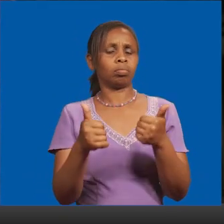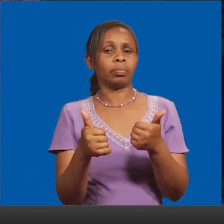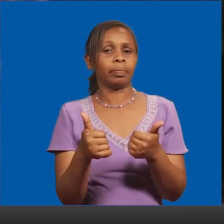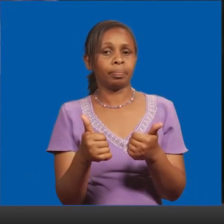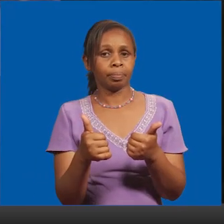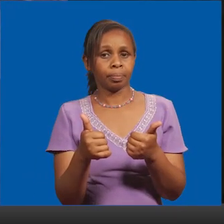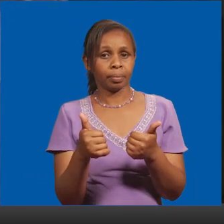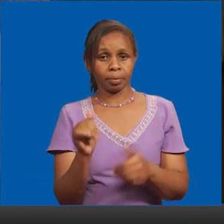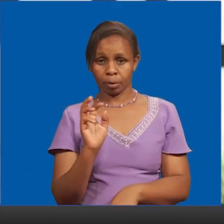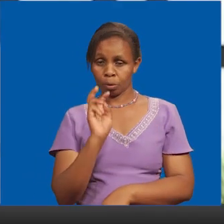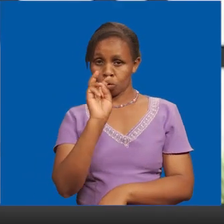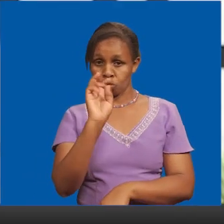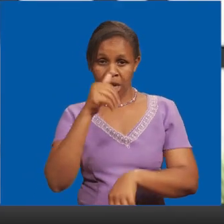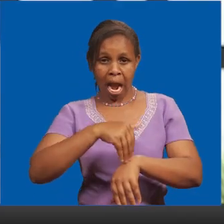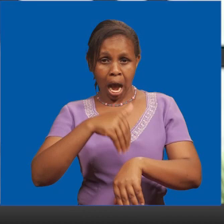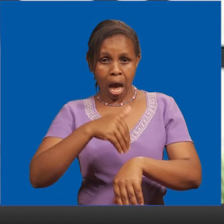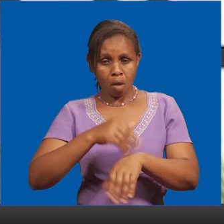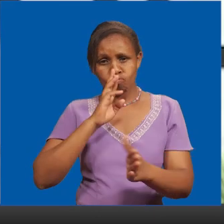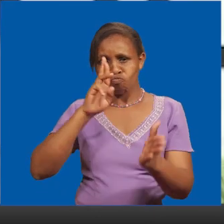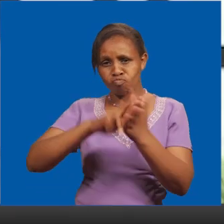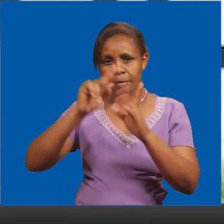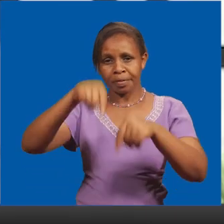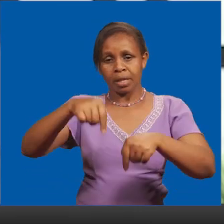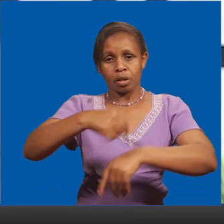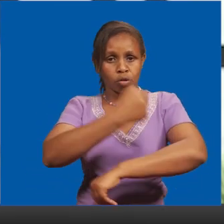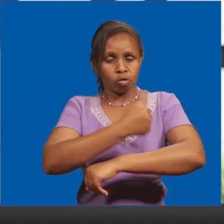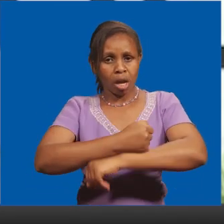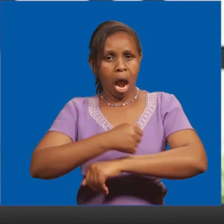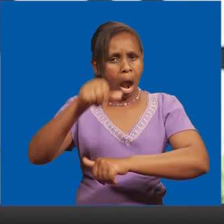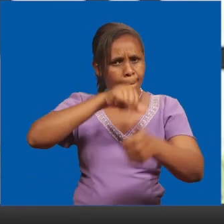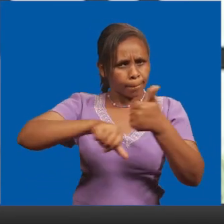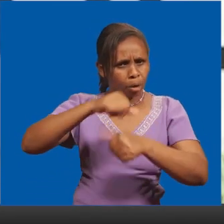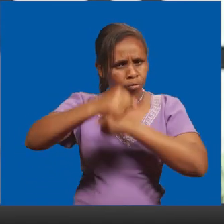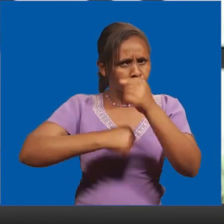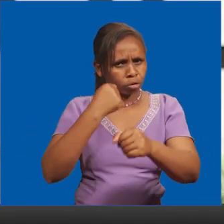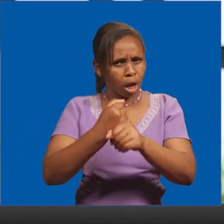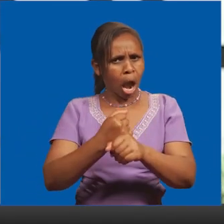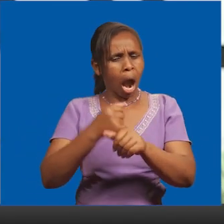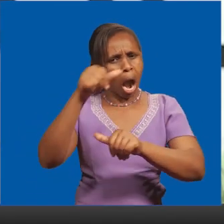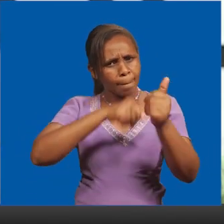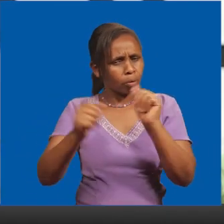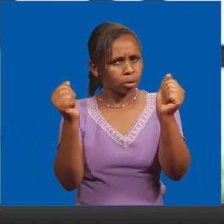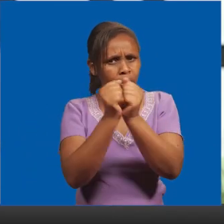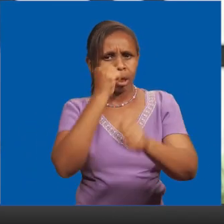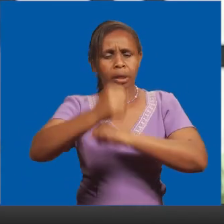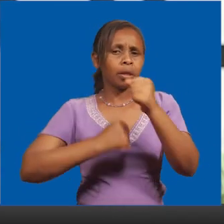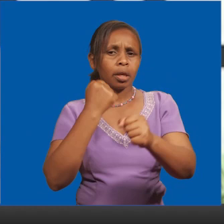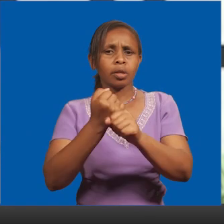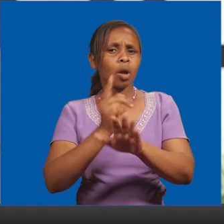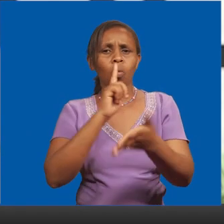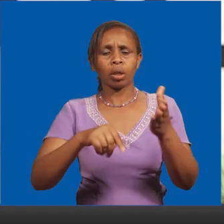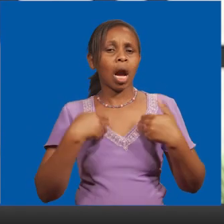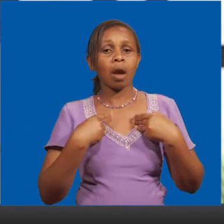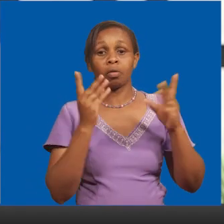hiyo yanaimarishwa. We've been looking at the performance of the school over the years, and over the last 10 years, if you